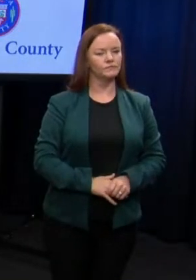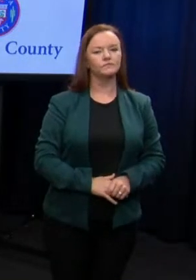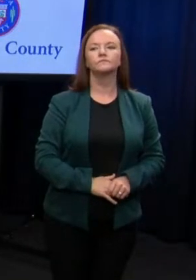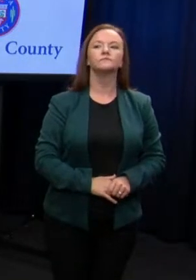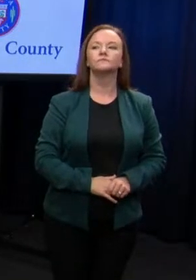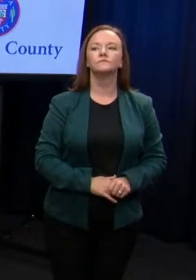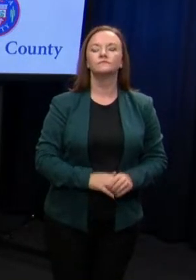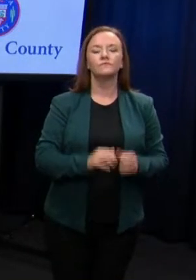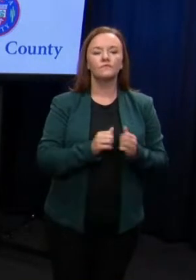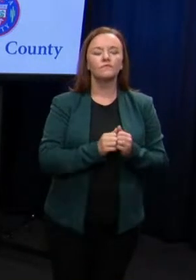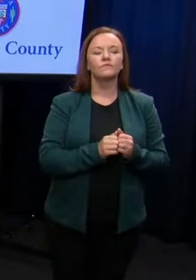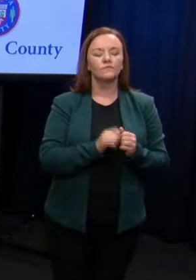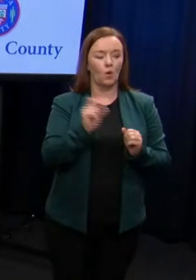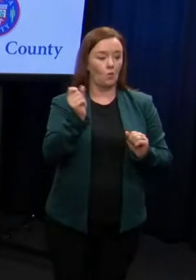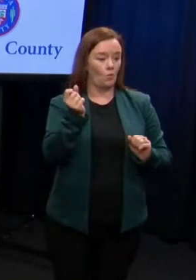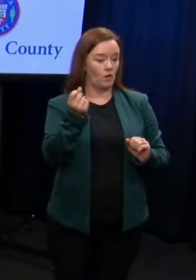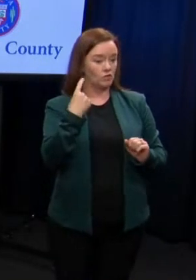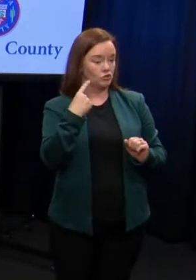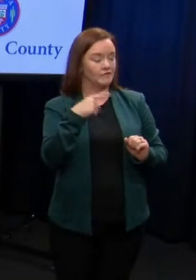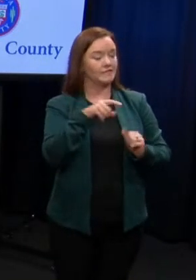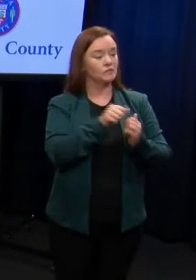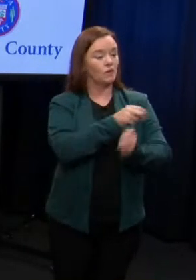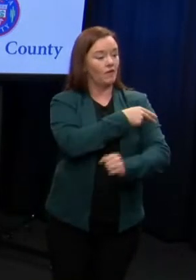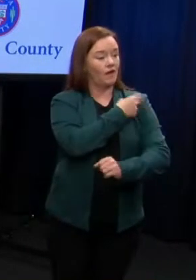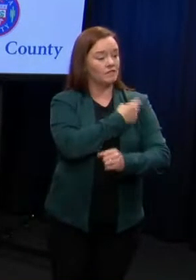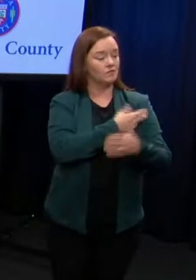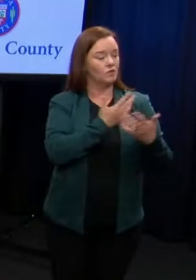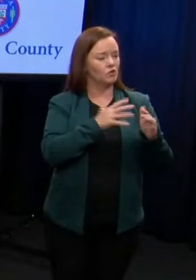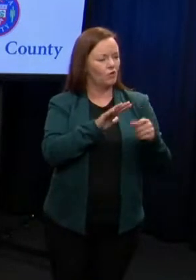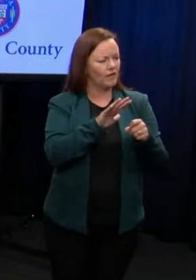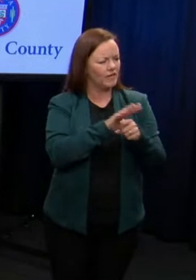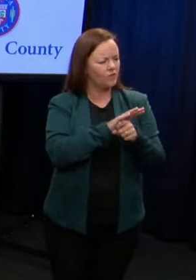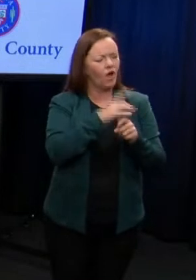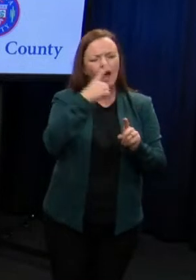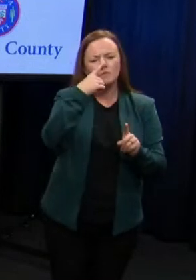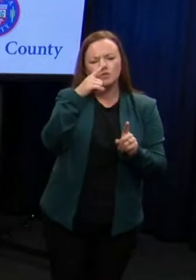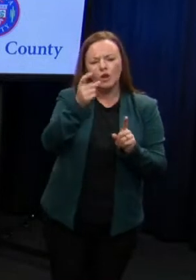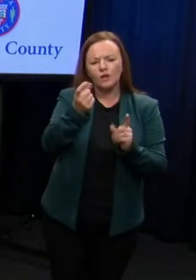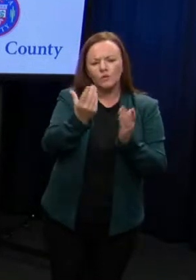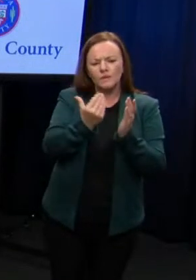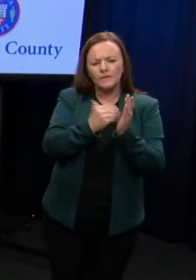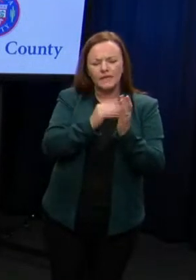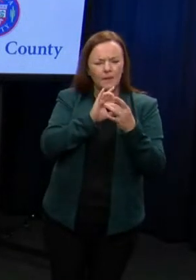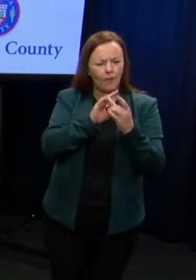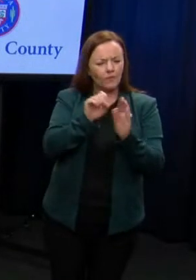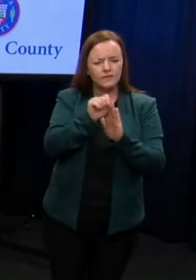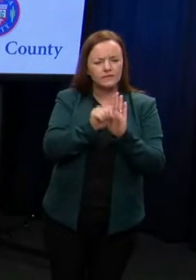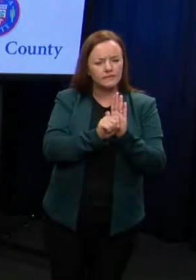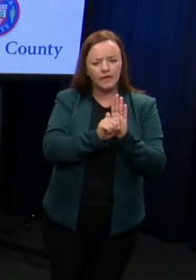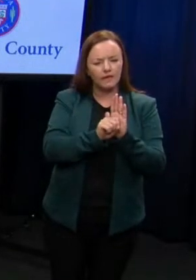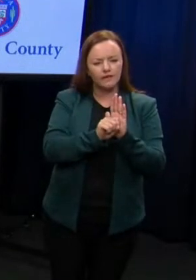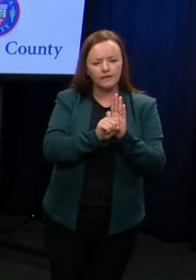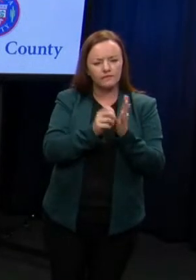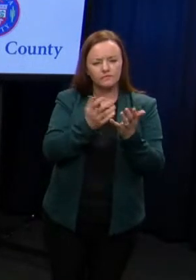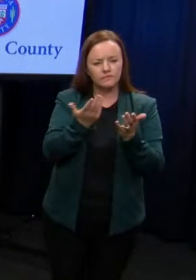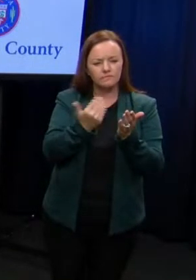So with hospitals already full, I'm sorry, can you repeat your question about the state and what we would ask them to